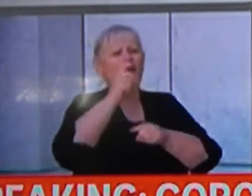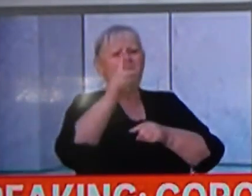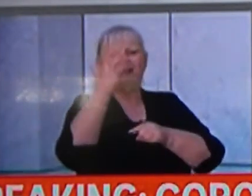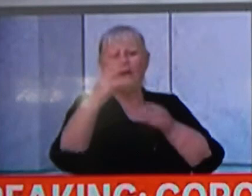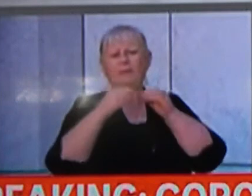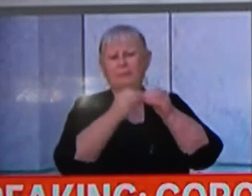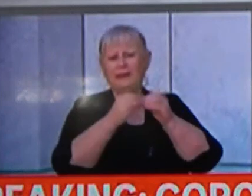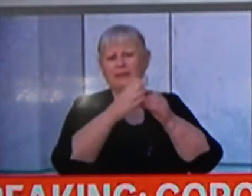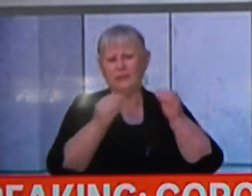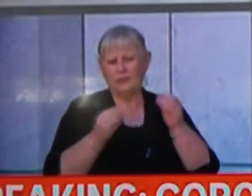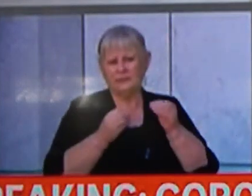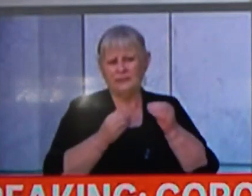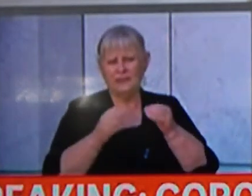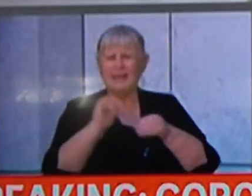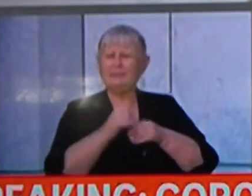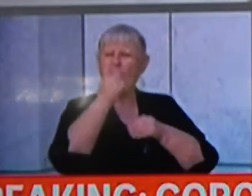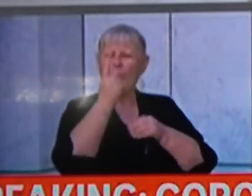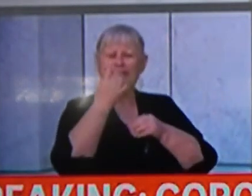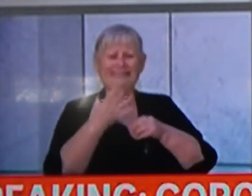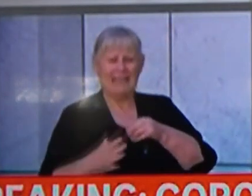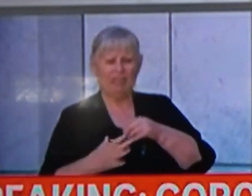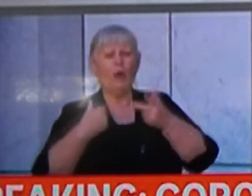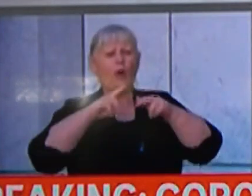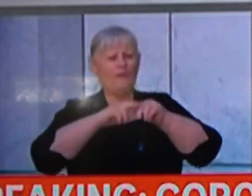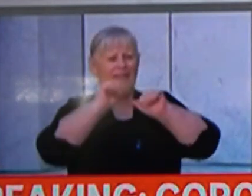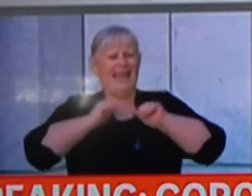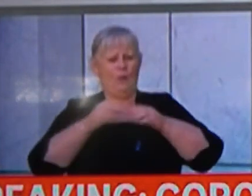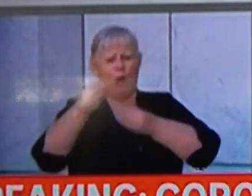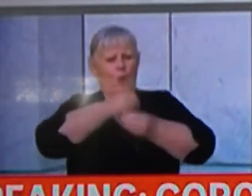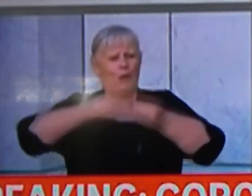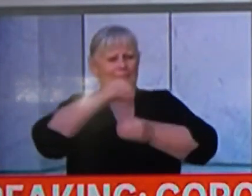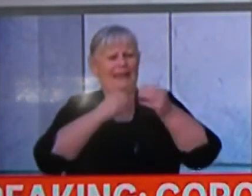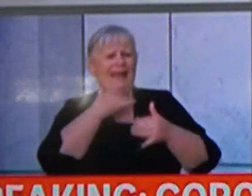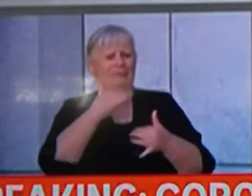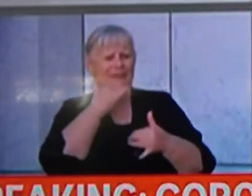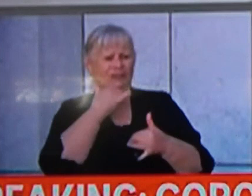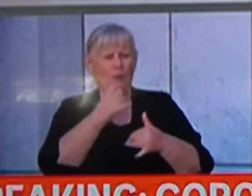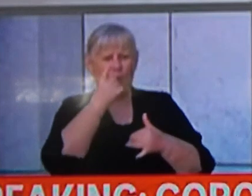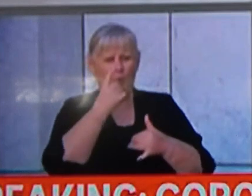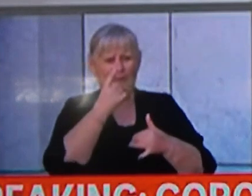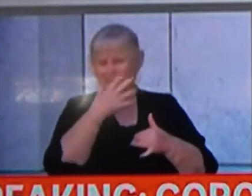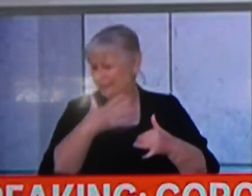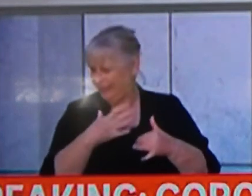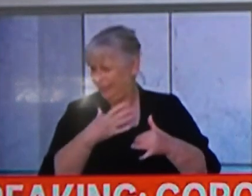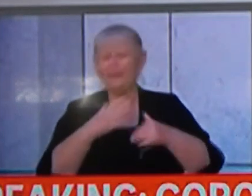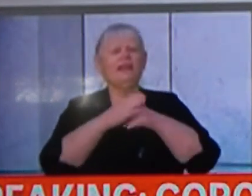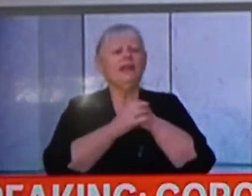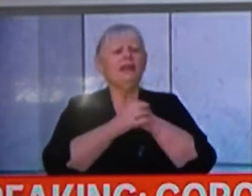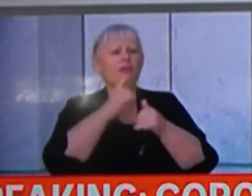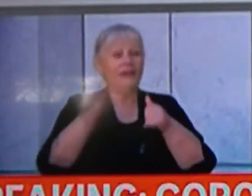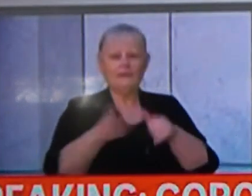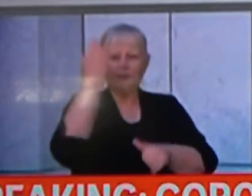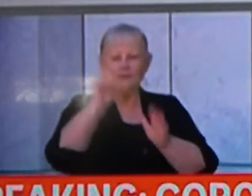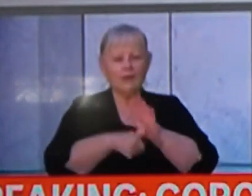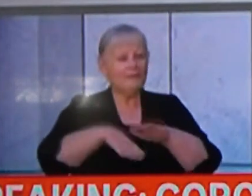around 10% of the size of our economy. 10% of the size of our economy. That is unprecedented in